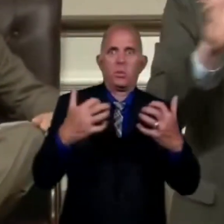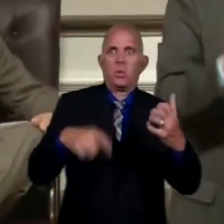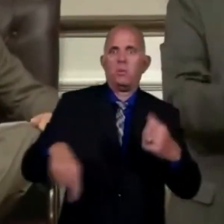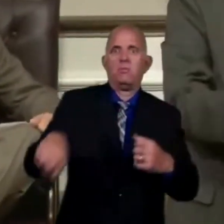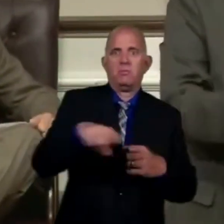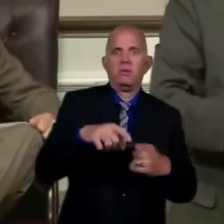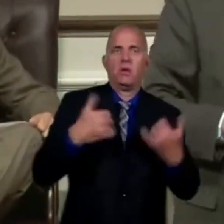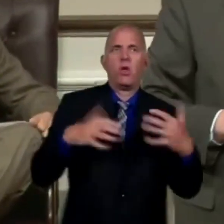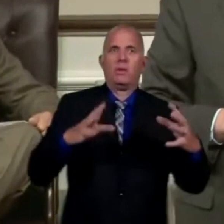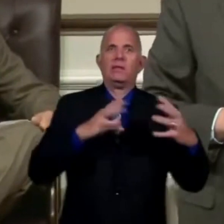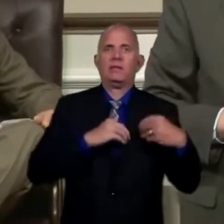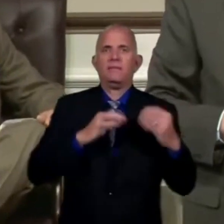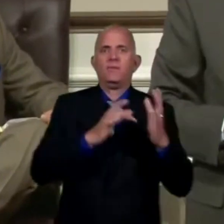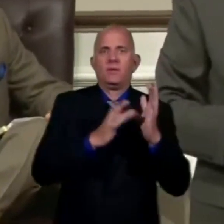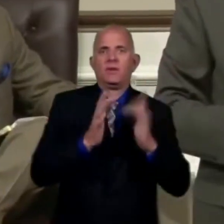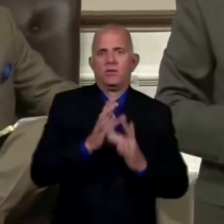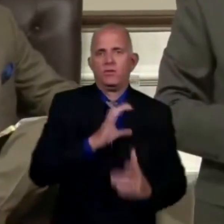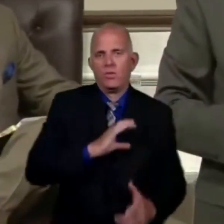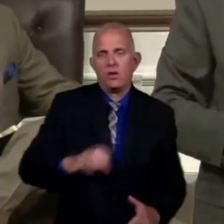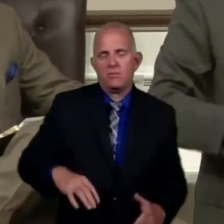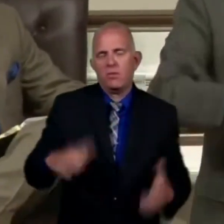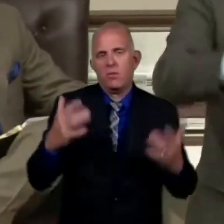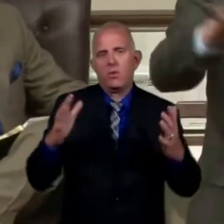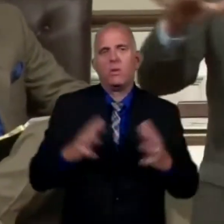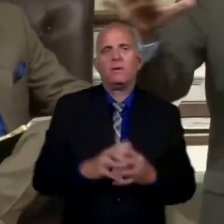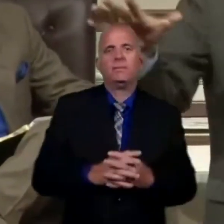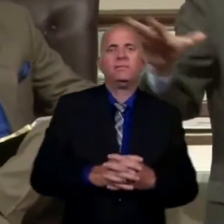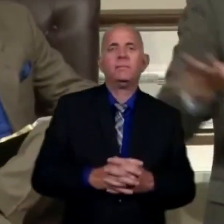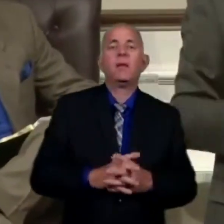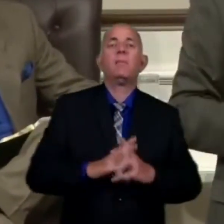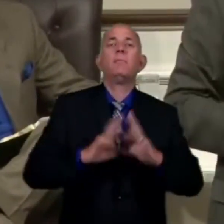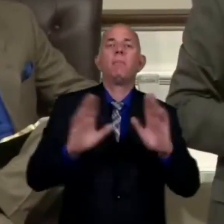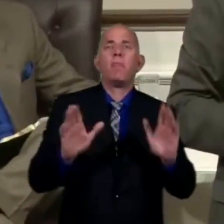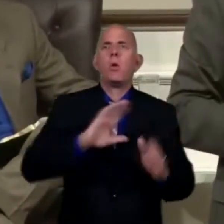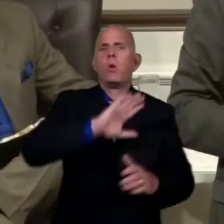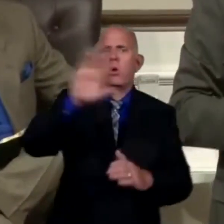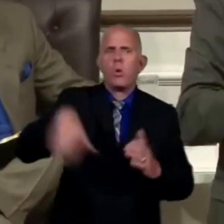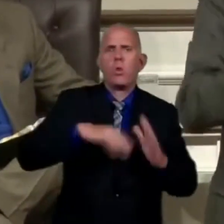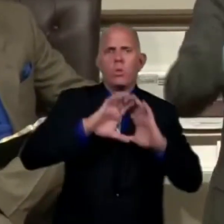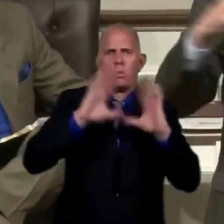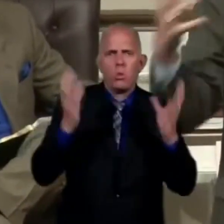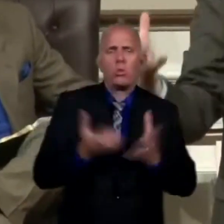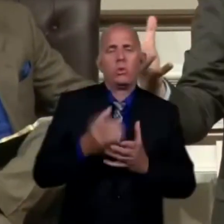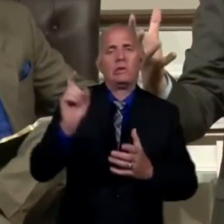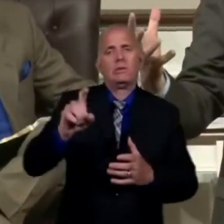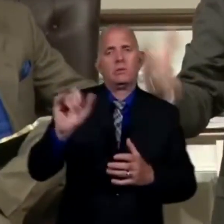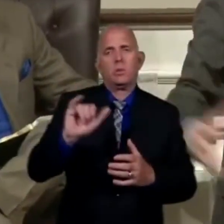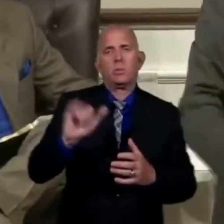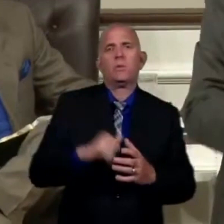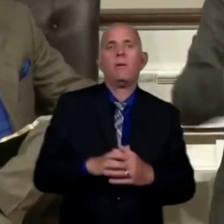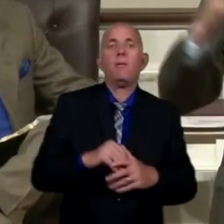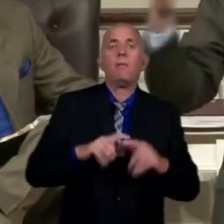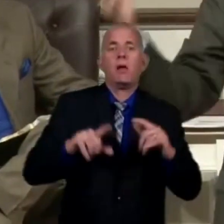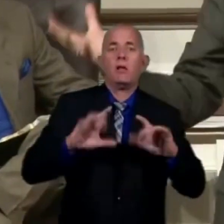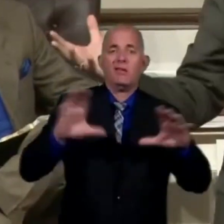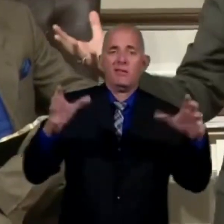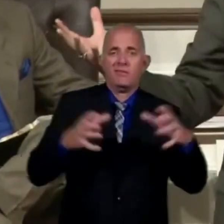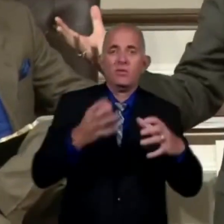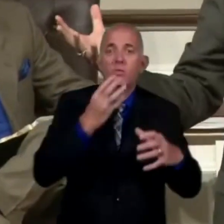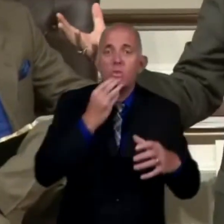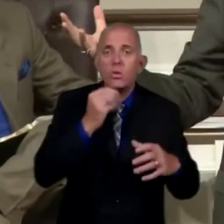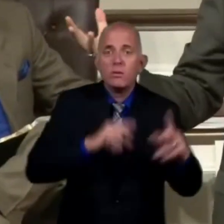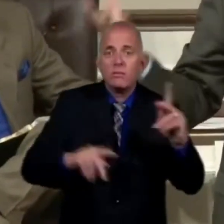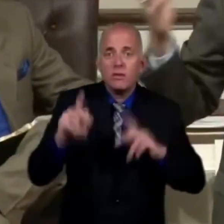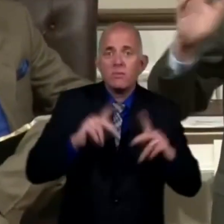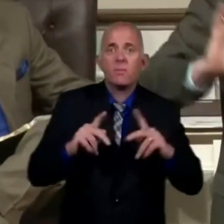trusted Jesus as their Savior. And there are all over the world people like that. But as a whole, the Jewish people have rejected